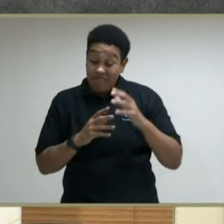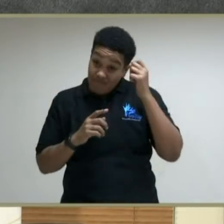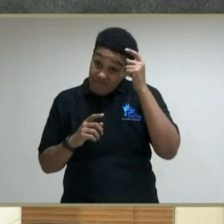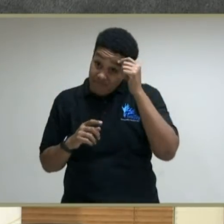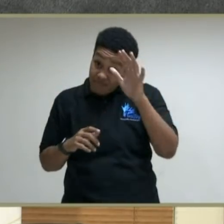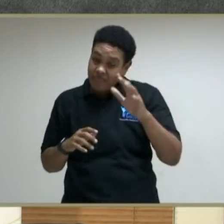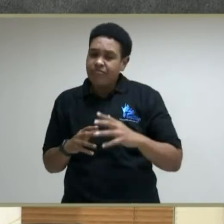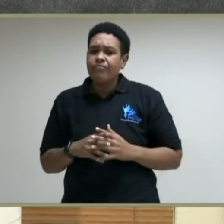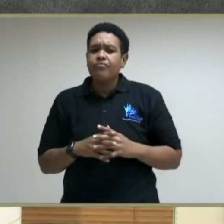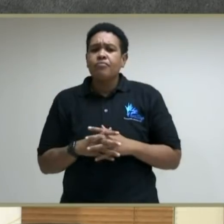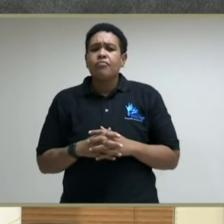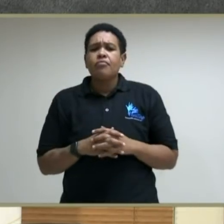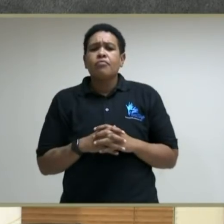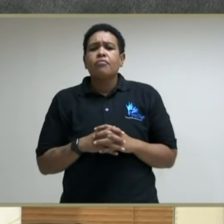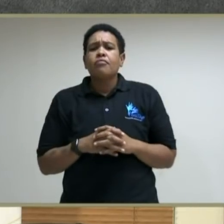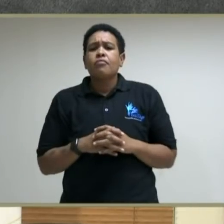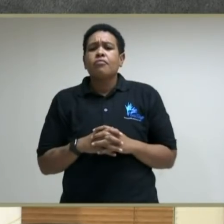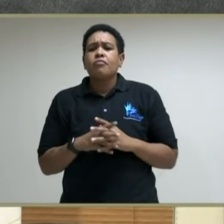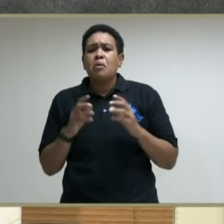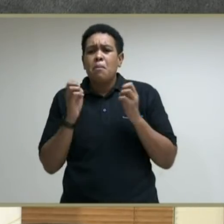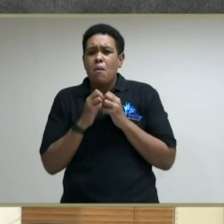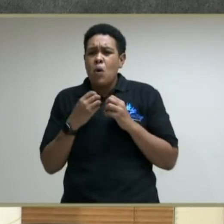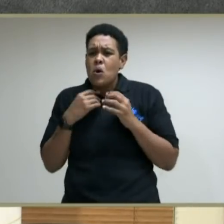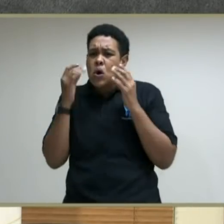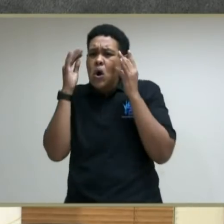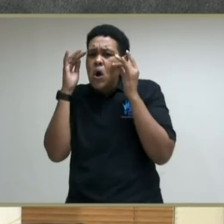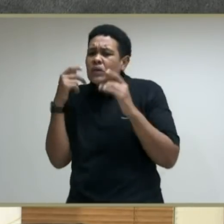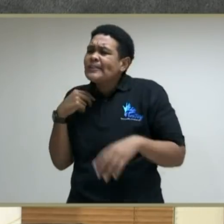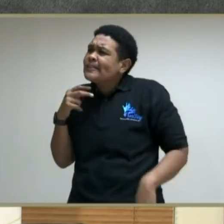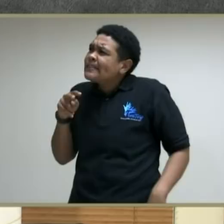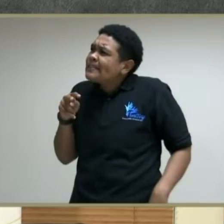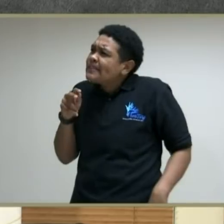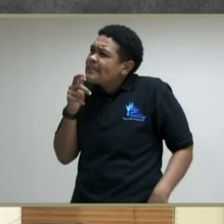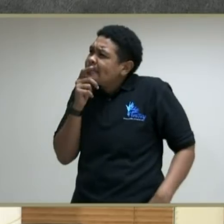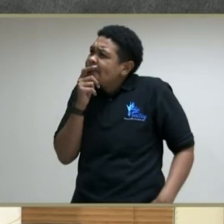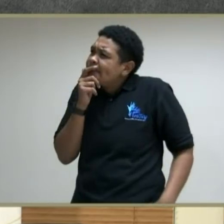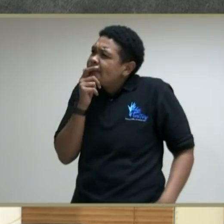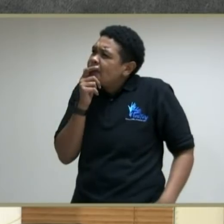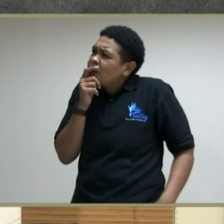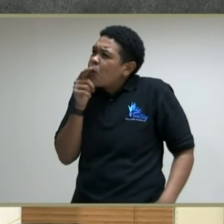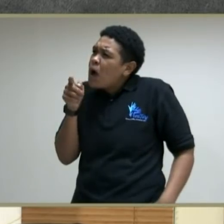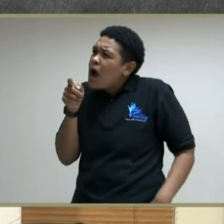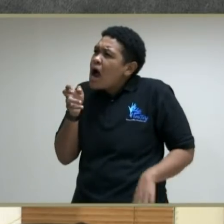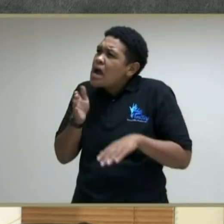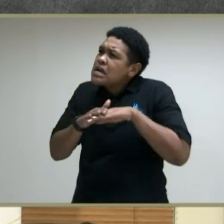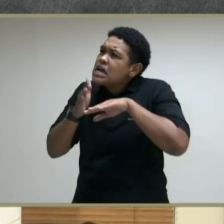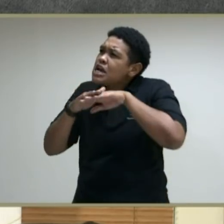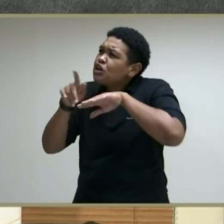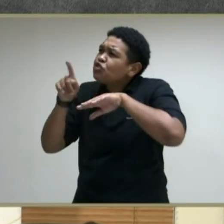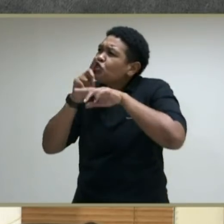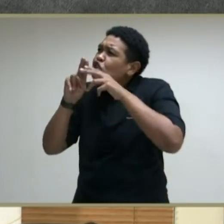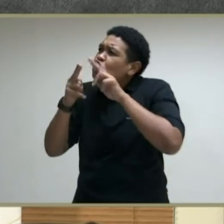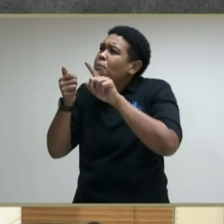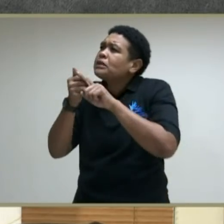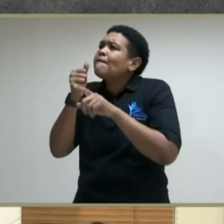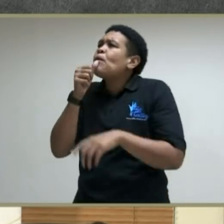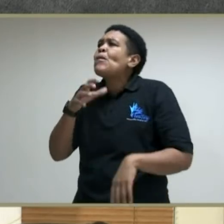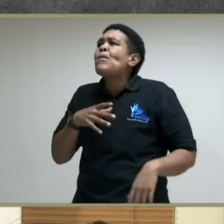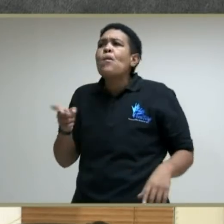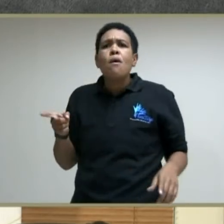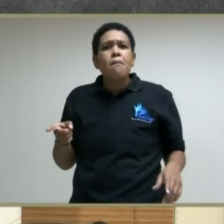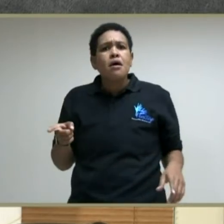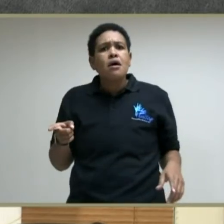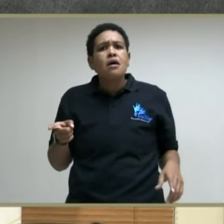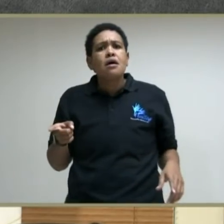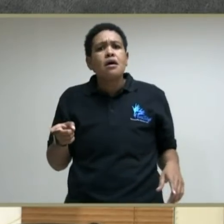However, much more concern is that we're seeing an increase in the number of women who are